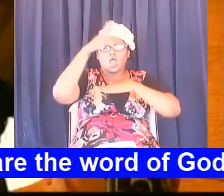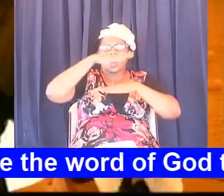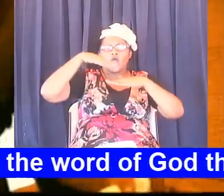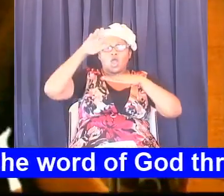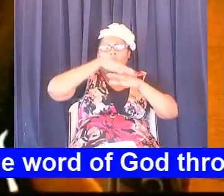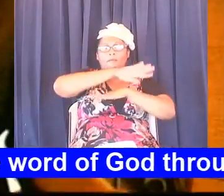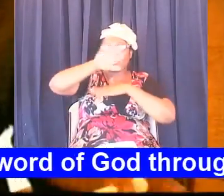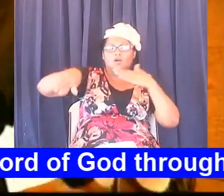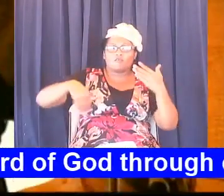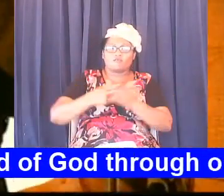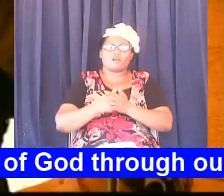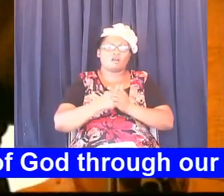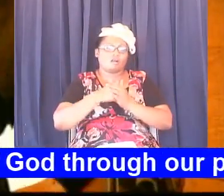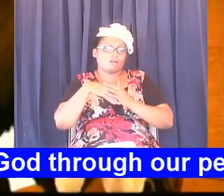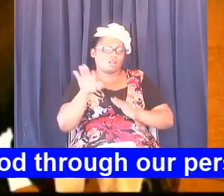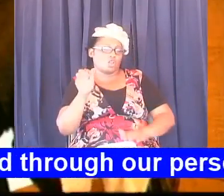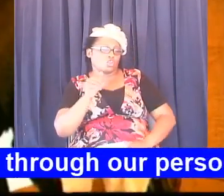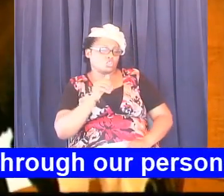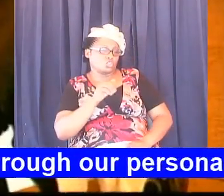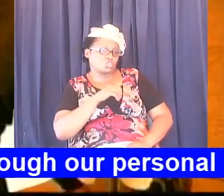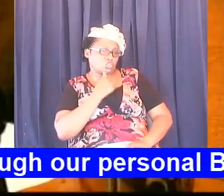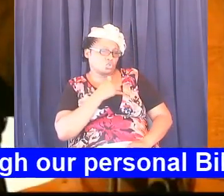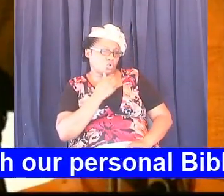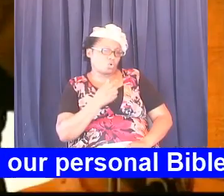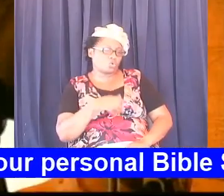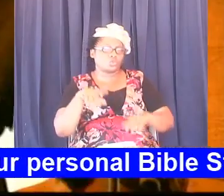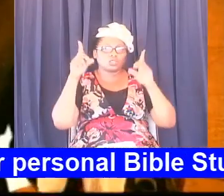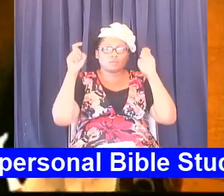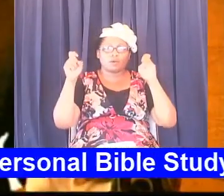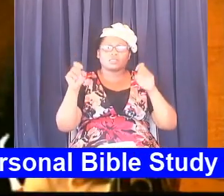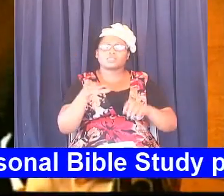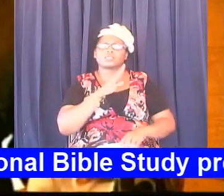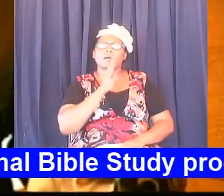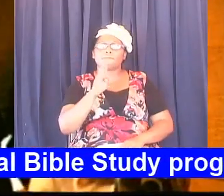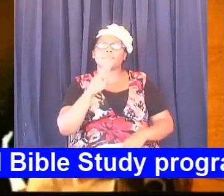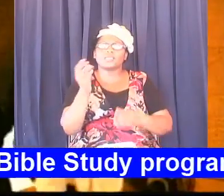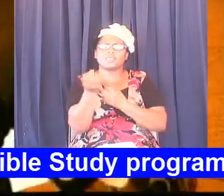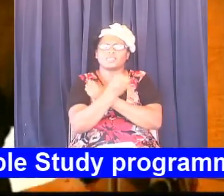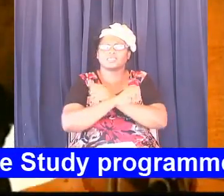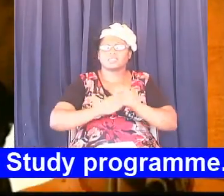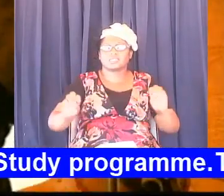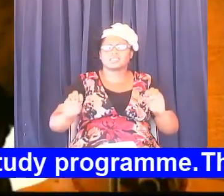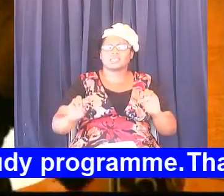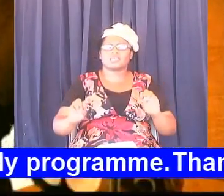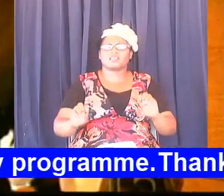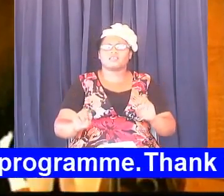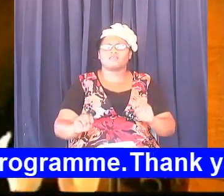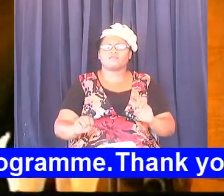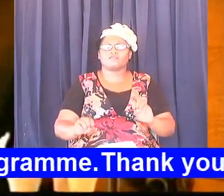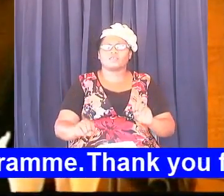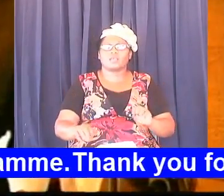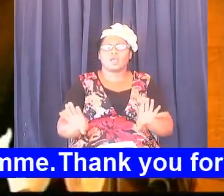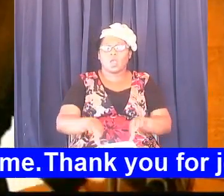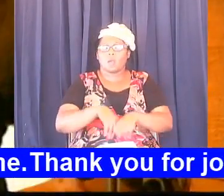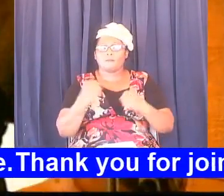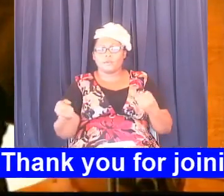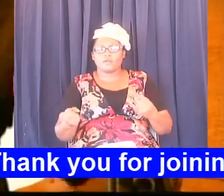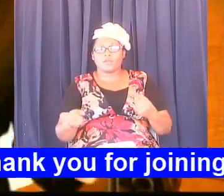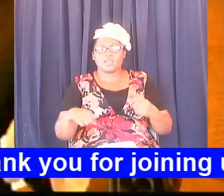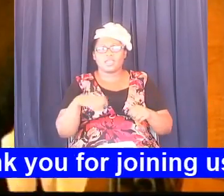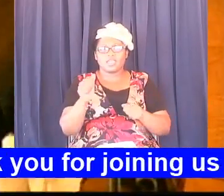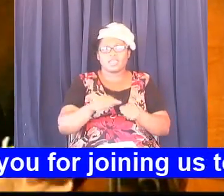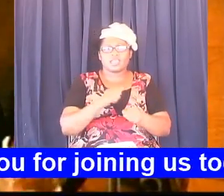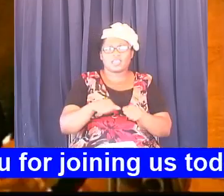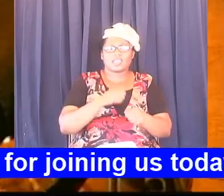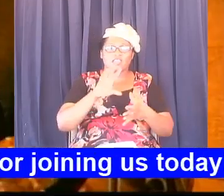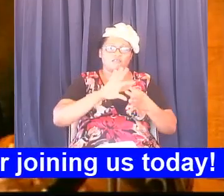all else, as the songwriter said, I must be saved. Lord God, break every fetter, break